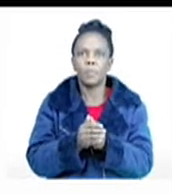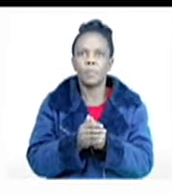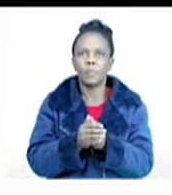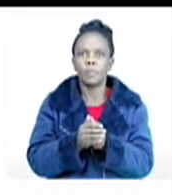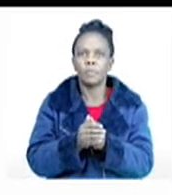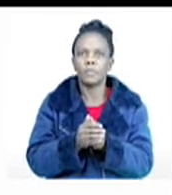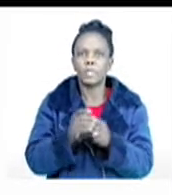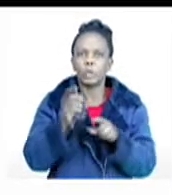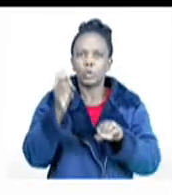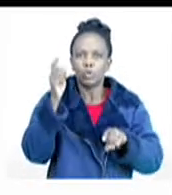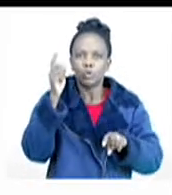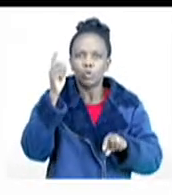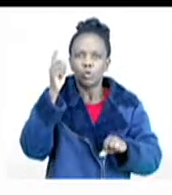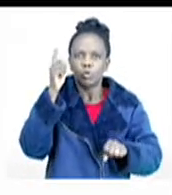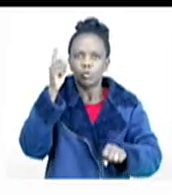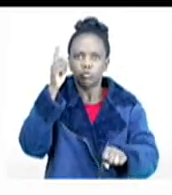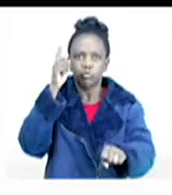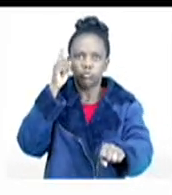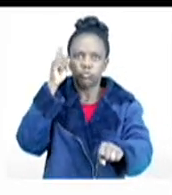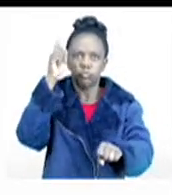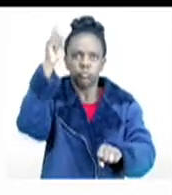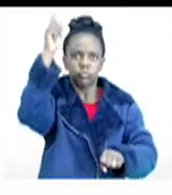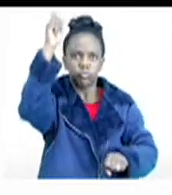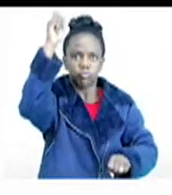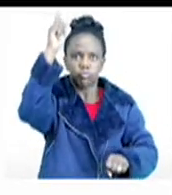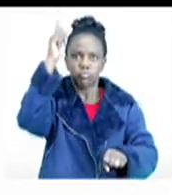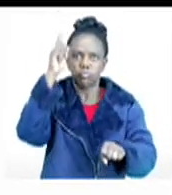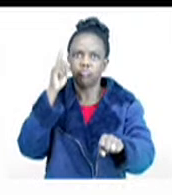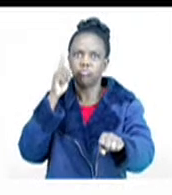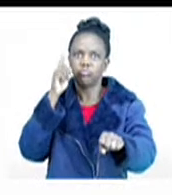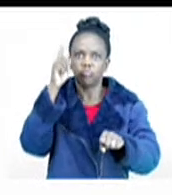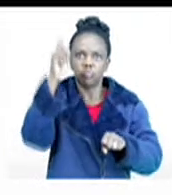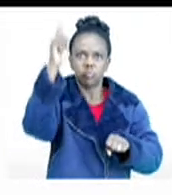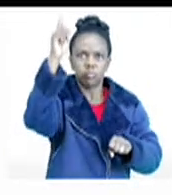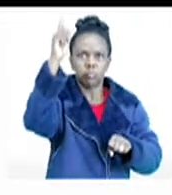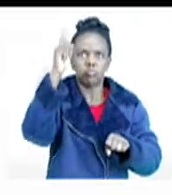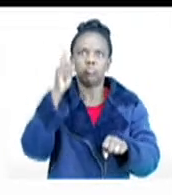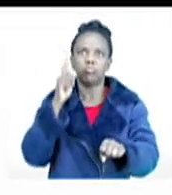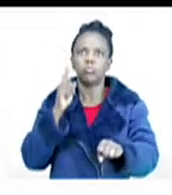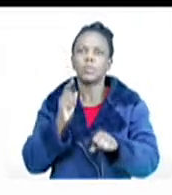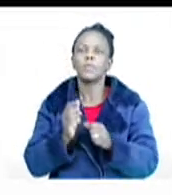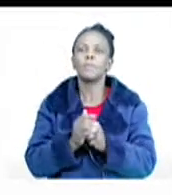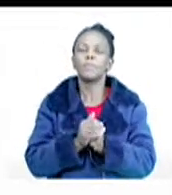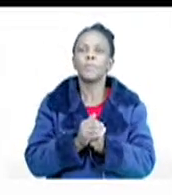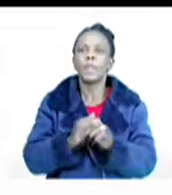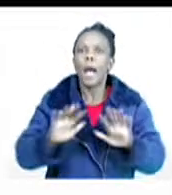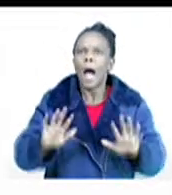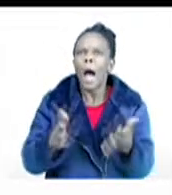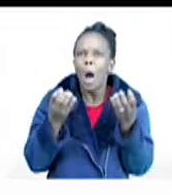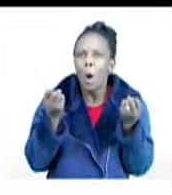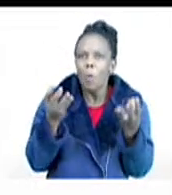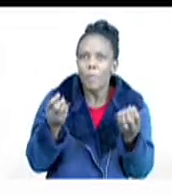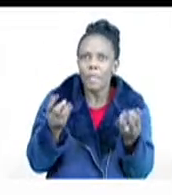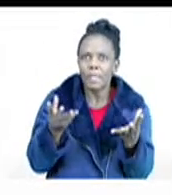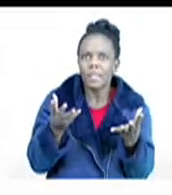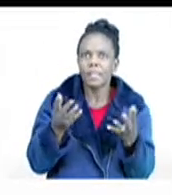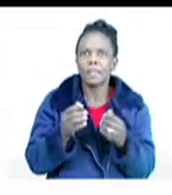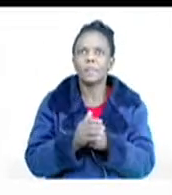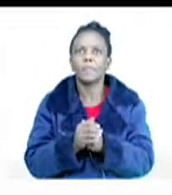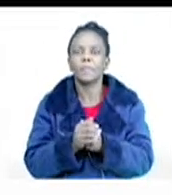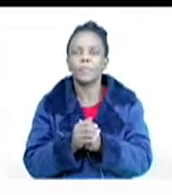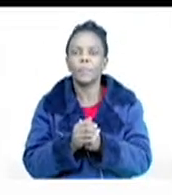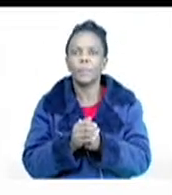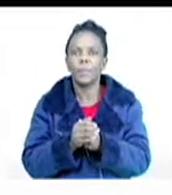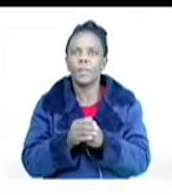tractor. But the tractor doesn't go on our roads in town. It goes on the roads in the